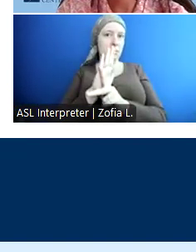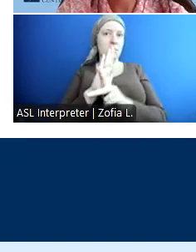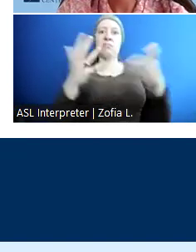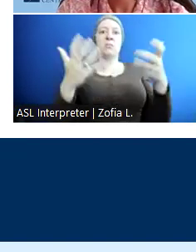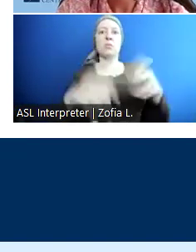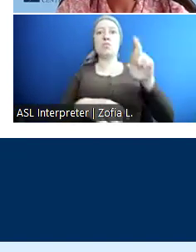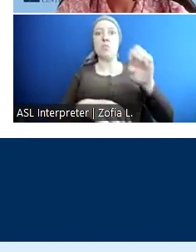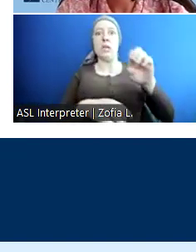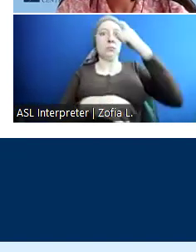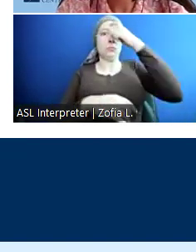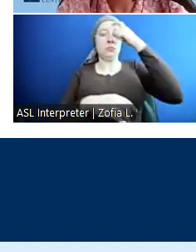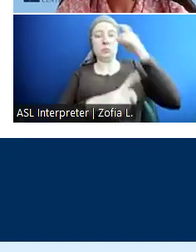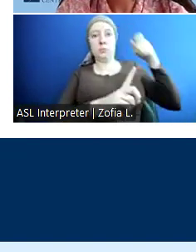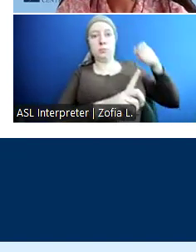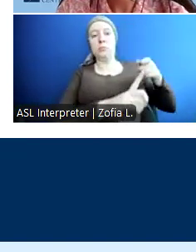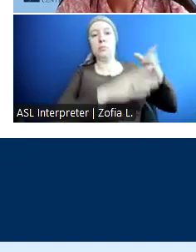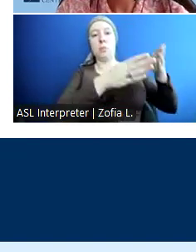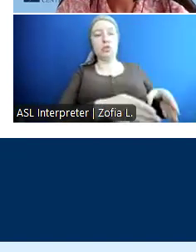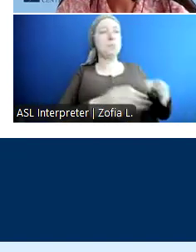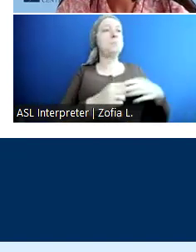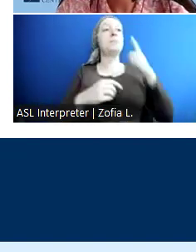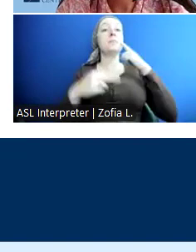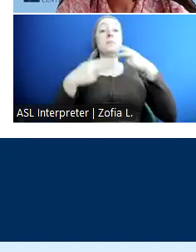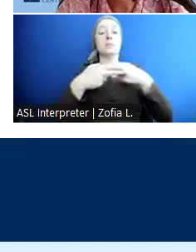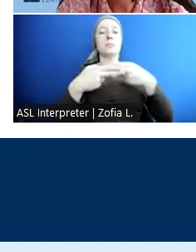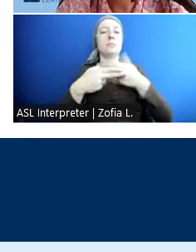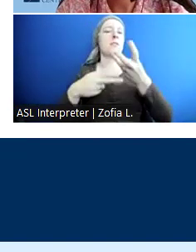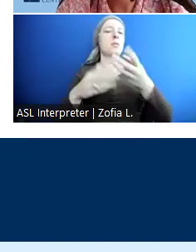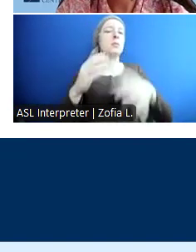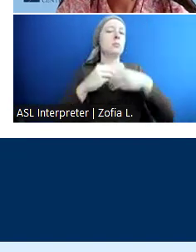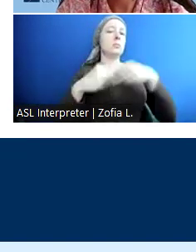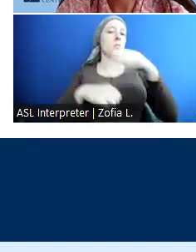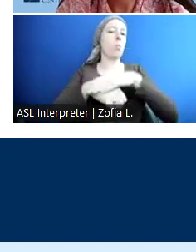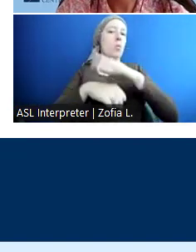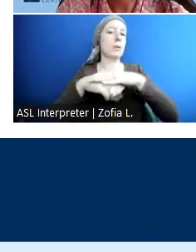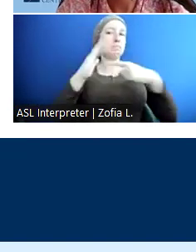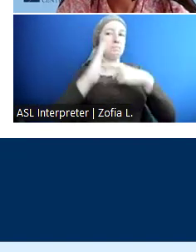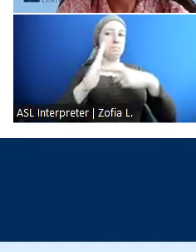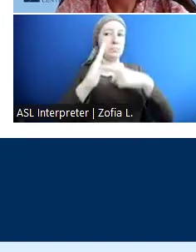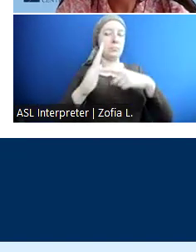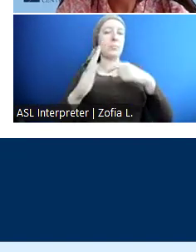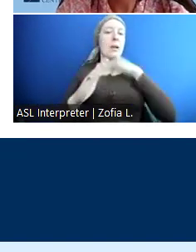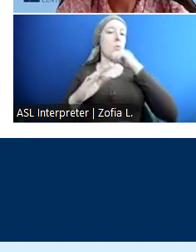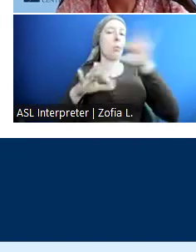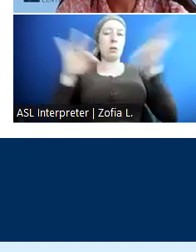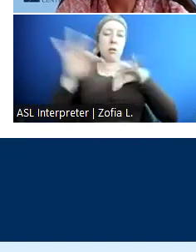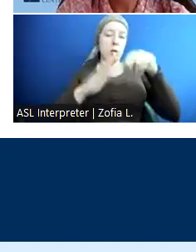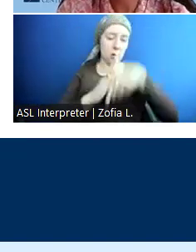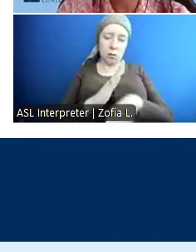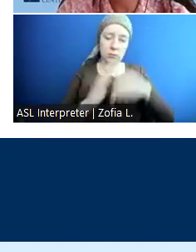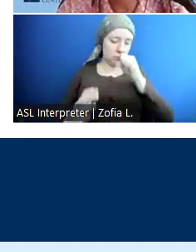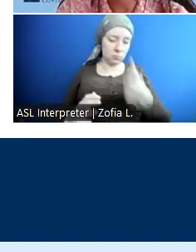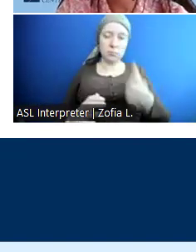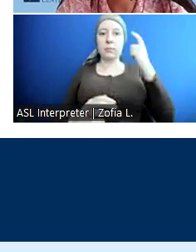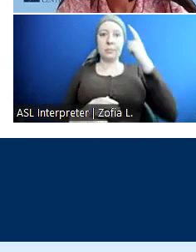re-traumatizing them. And then for this slide, this is just a few additional warning signs that I won't get into a deeper dive just for